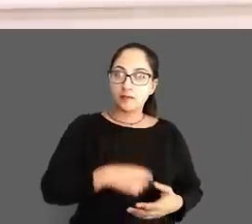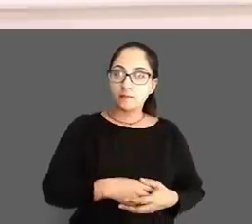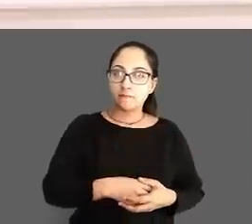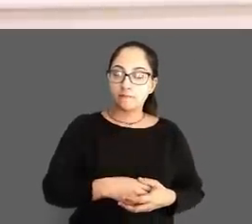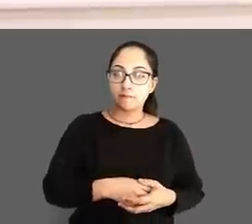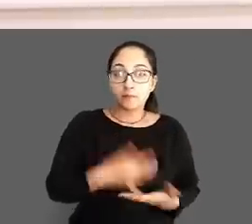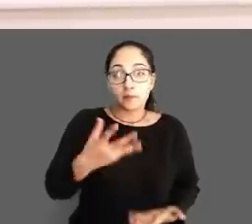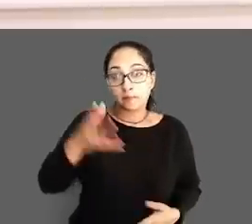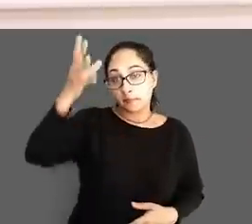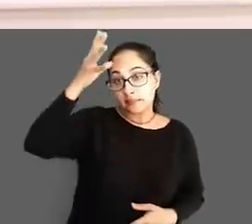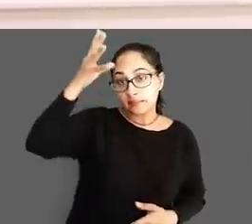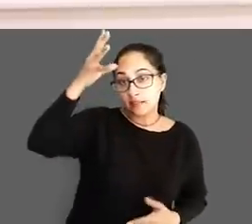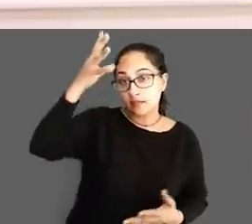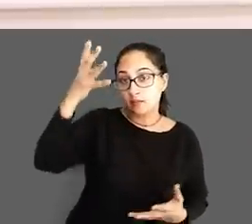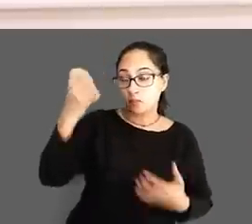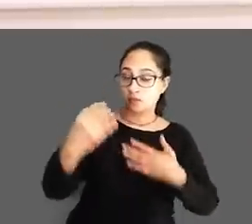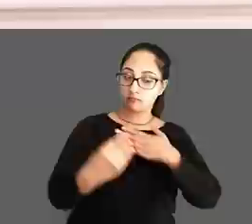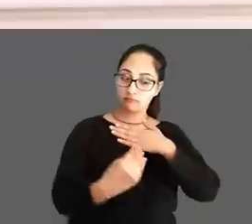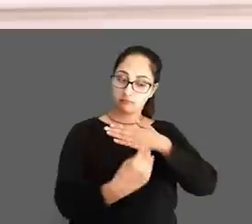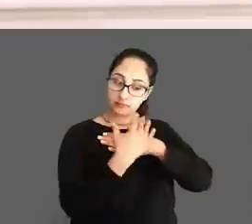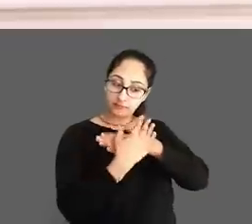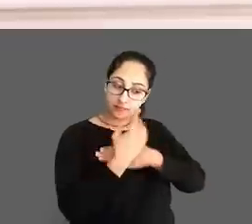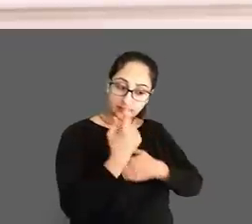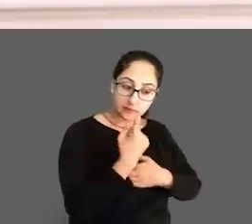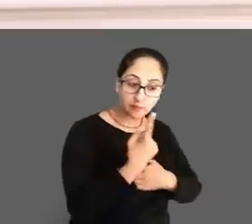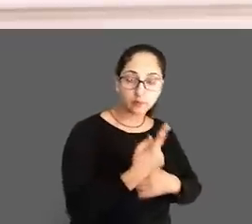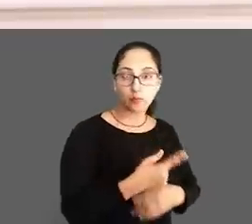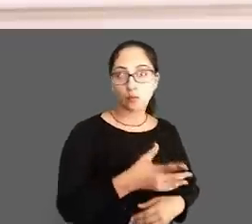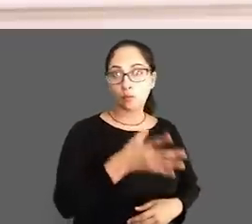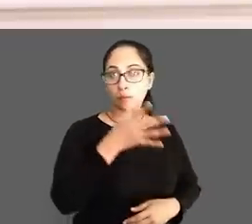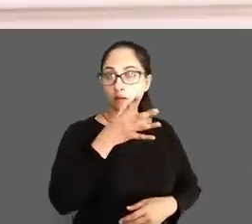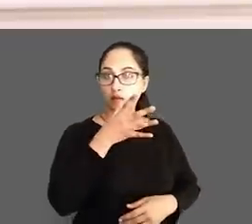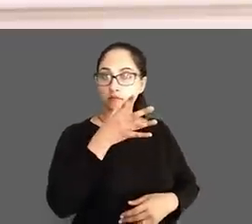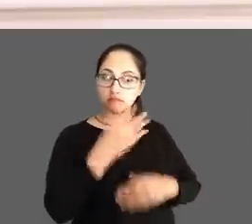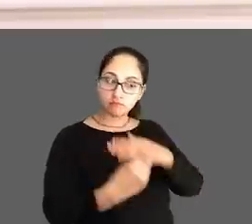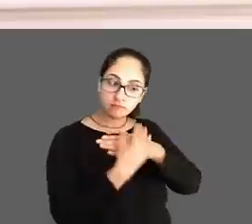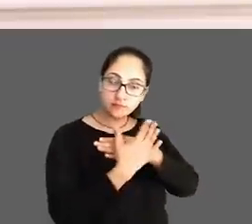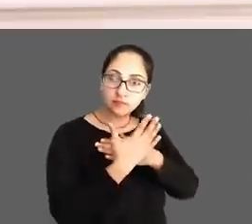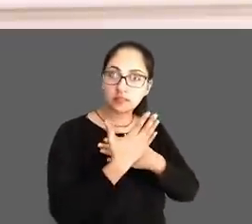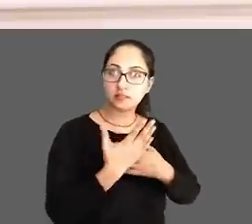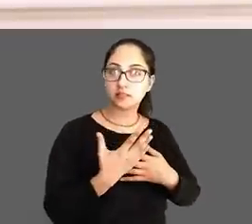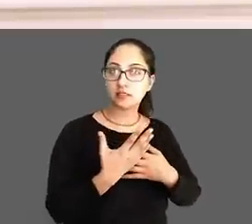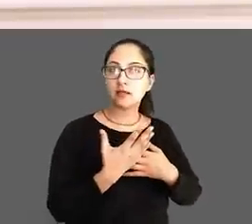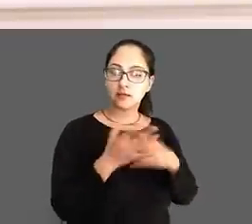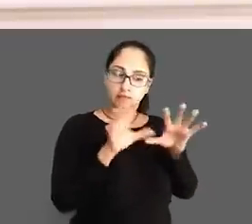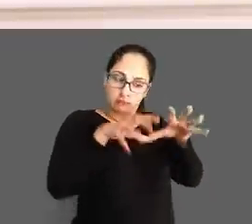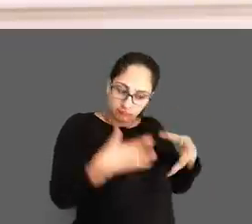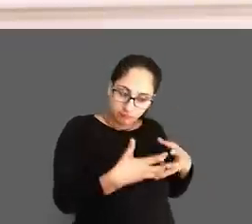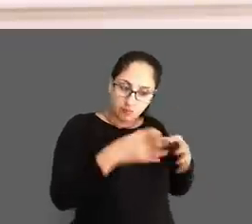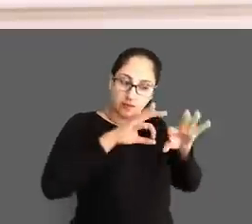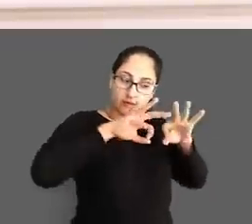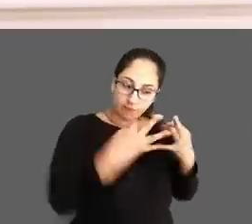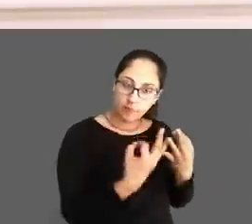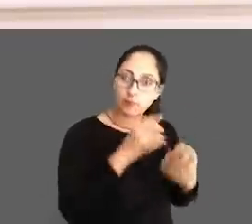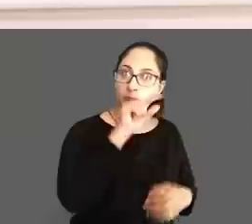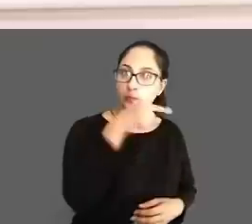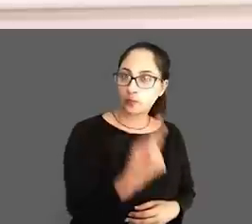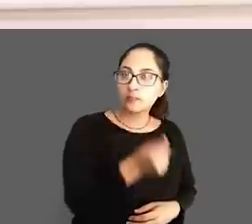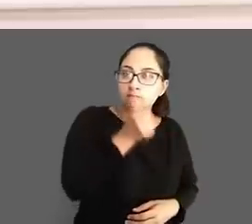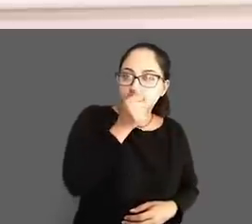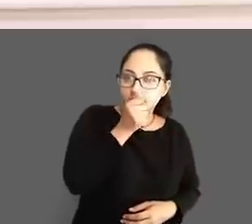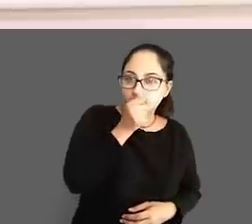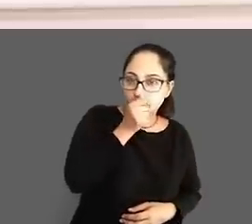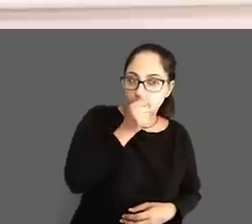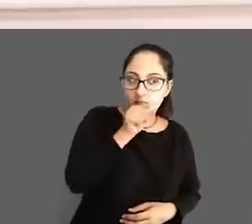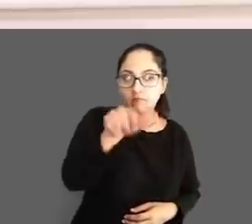maybe my father wants to give me advice on something, or my mother wants to encourage me about something.